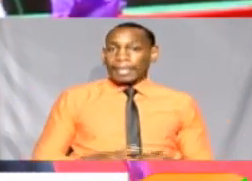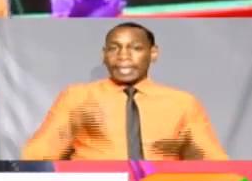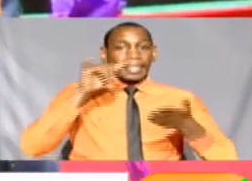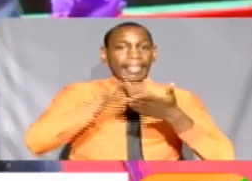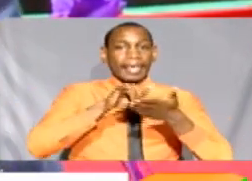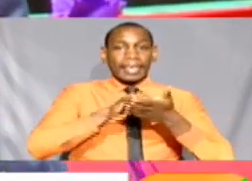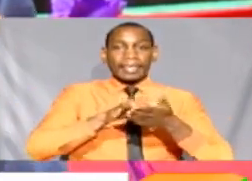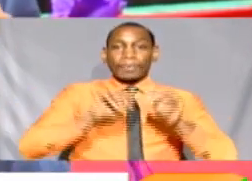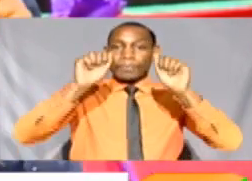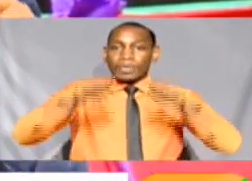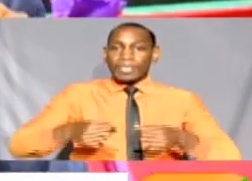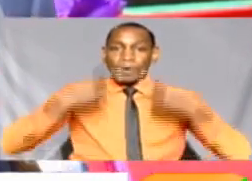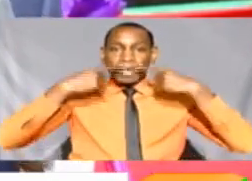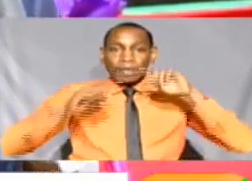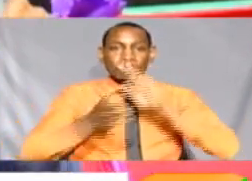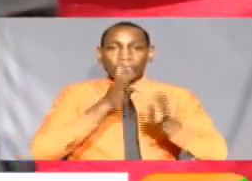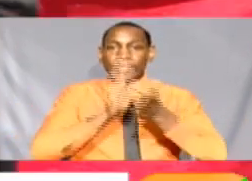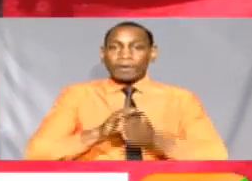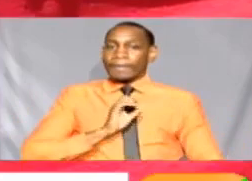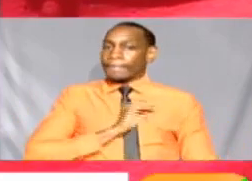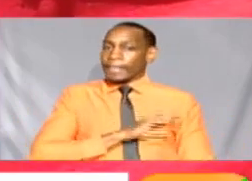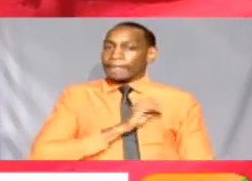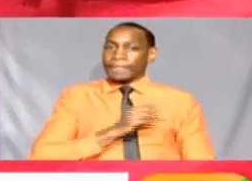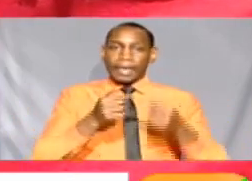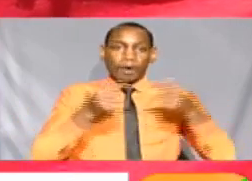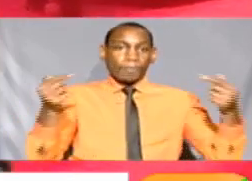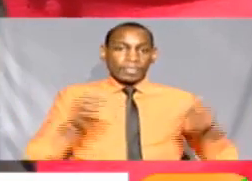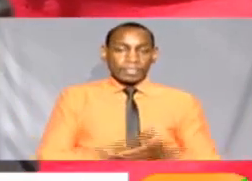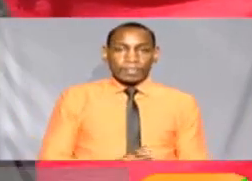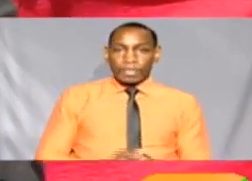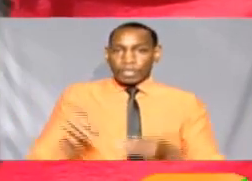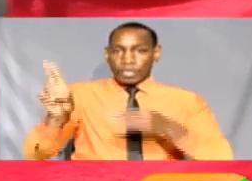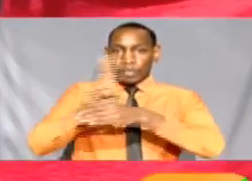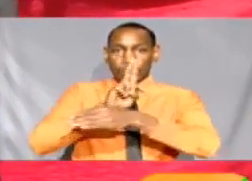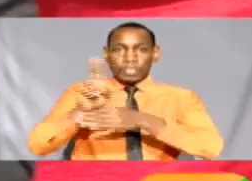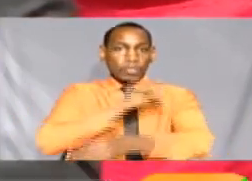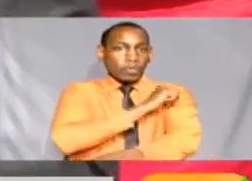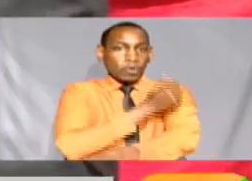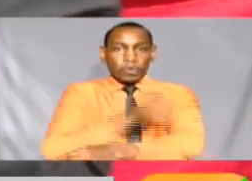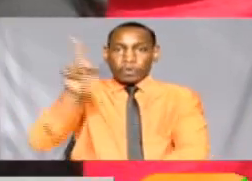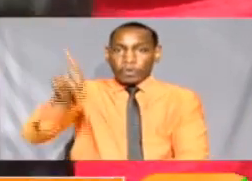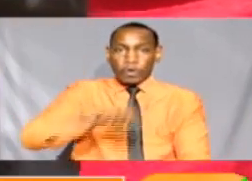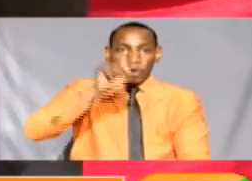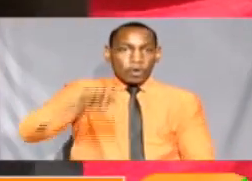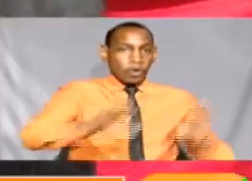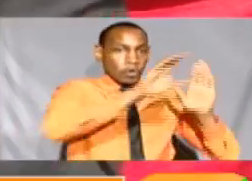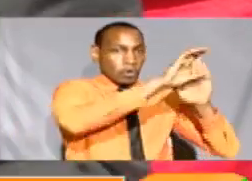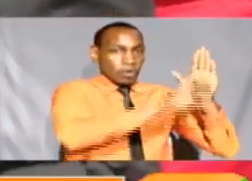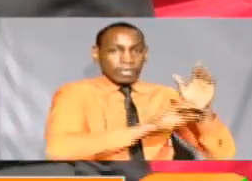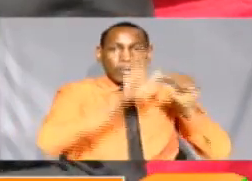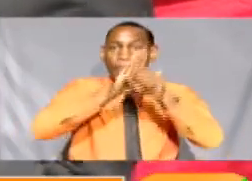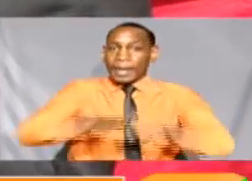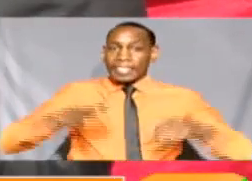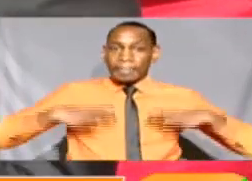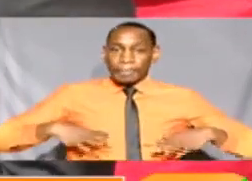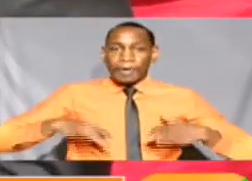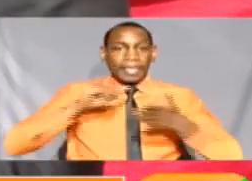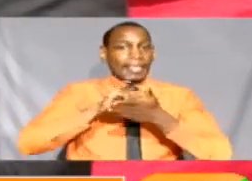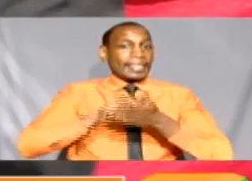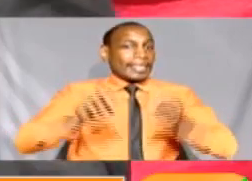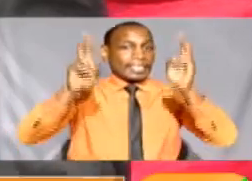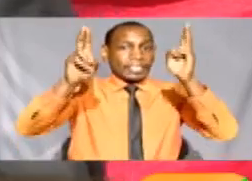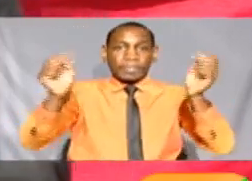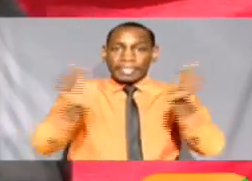That one I can say without the fear of contradiction. Kutumia nguvu vibaya ya katiba kudhulumu watu, hayo ni